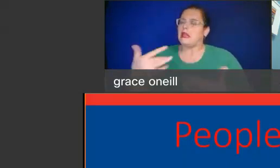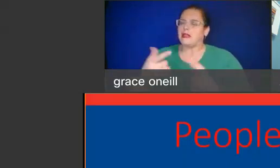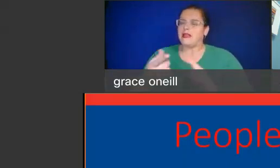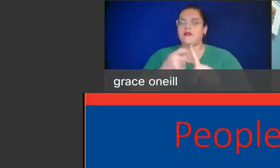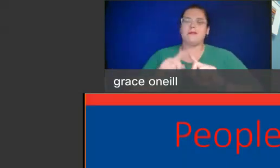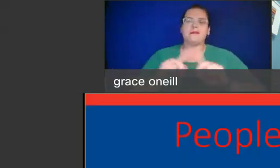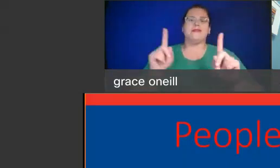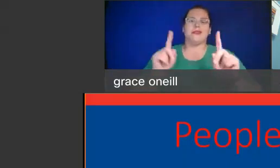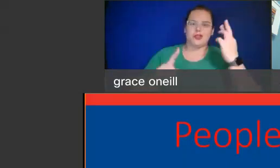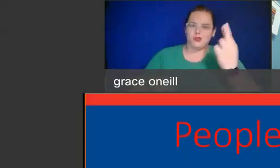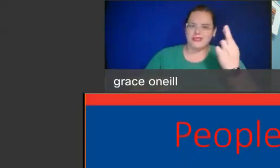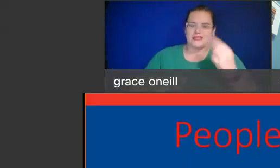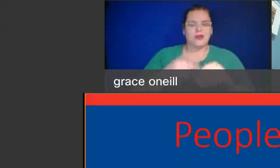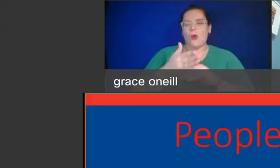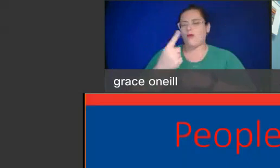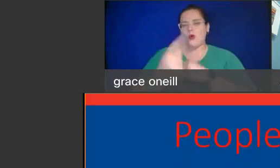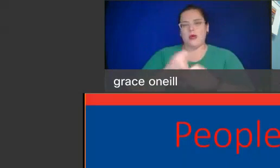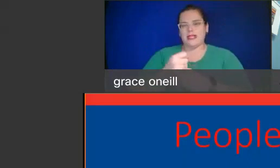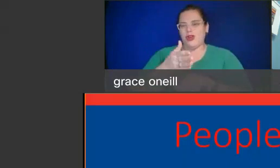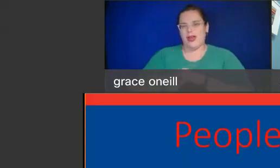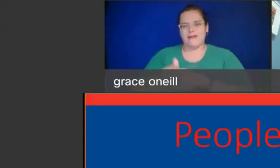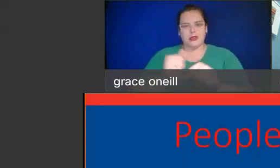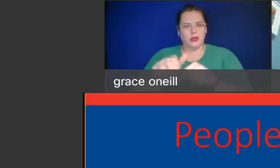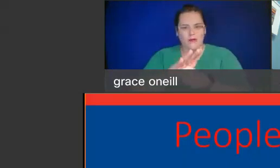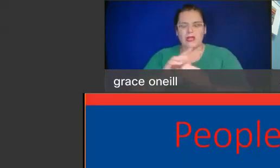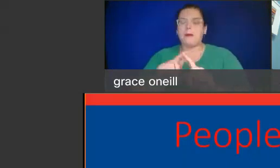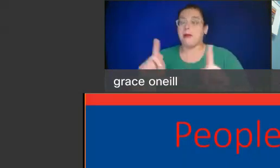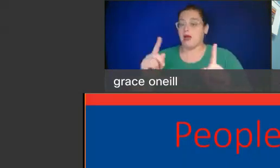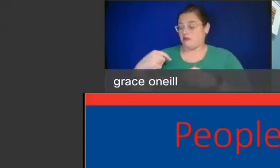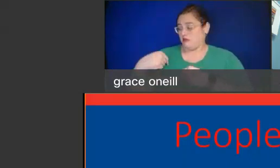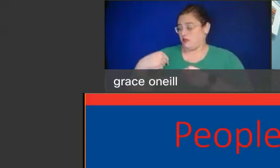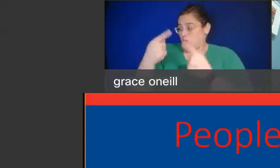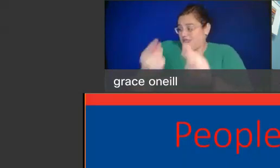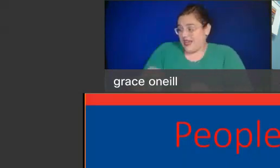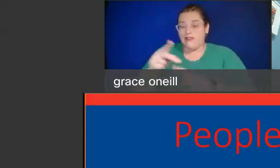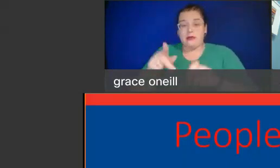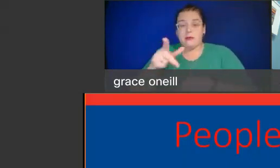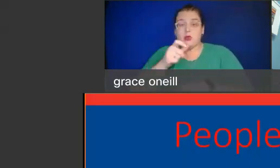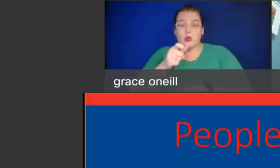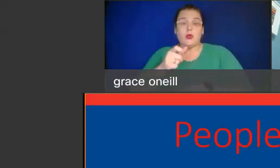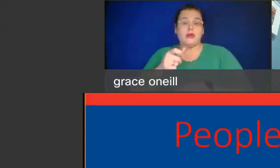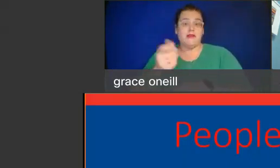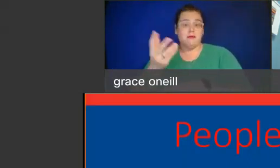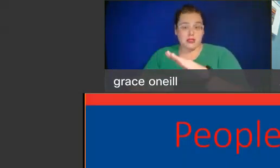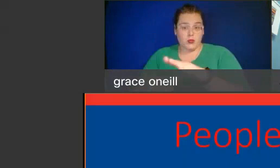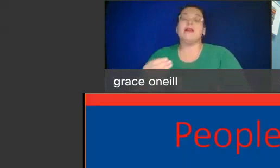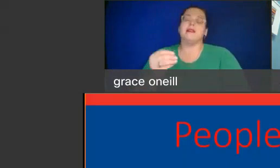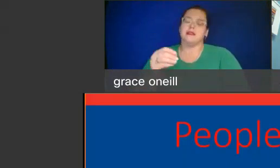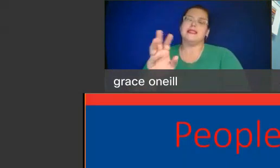well over a year after recovering from COVID. But to date, of the people who have had COVID, we have had 68 people